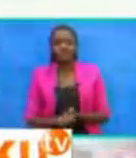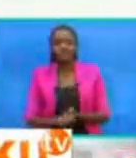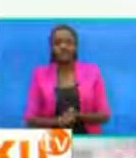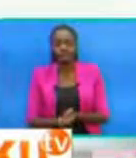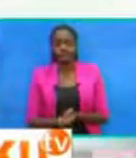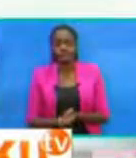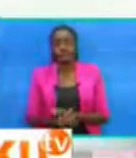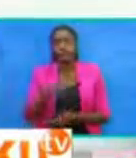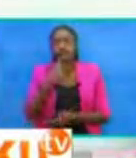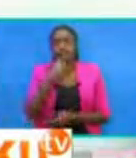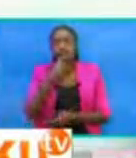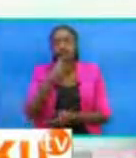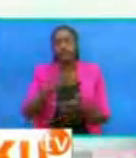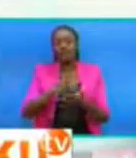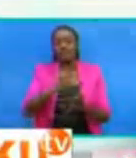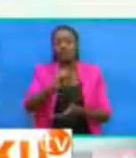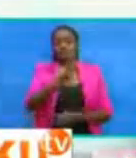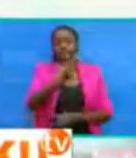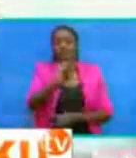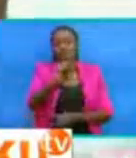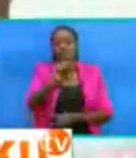Mr. Gay Wamutinda,